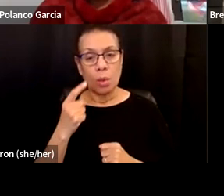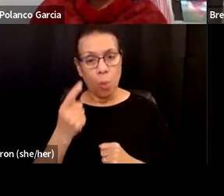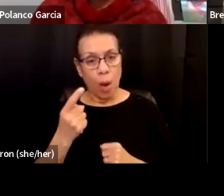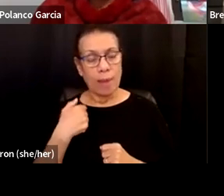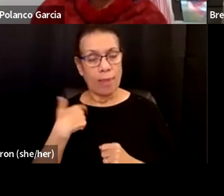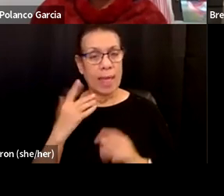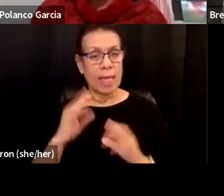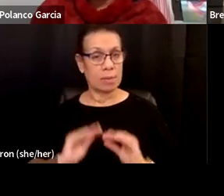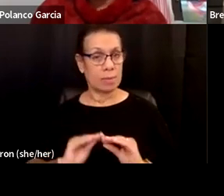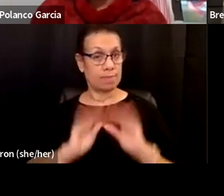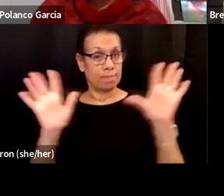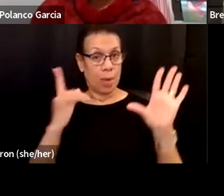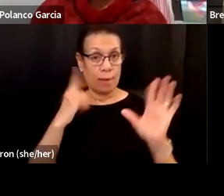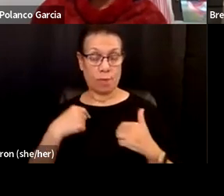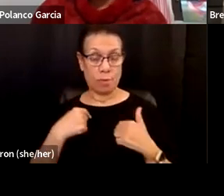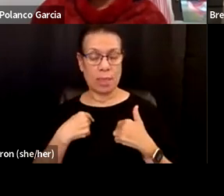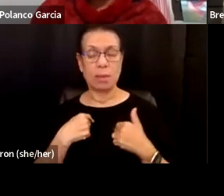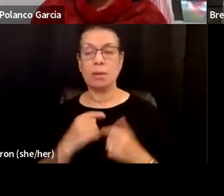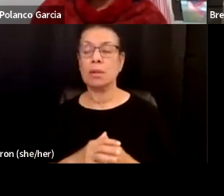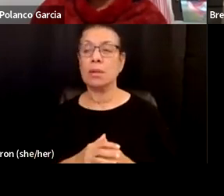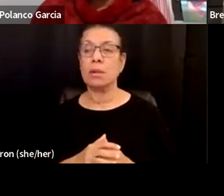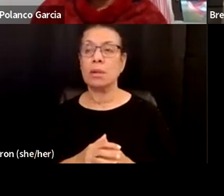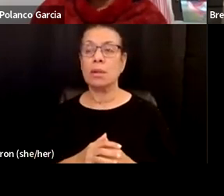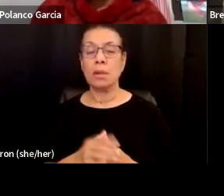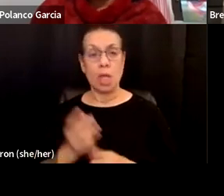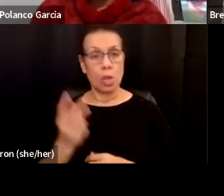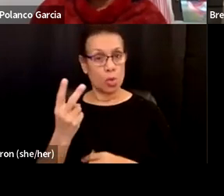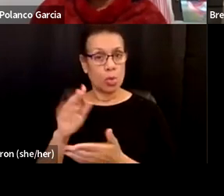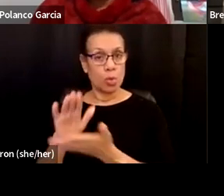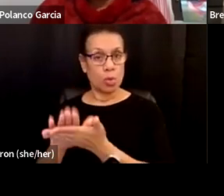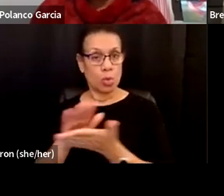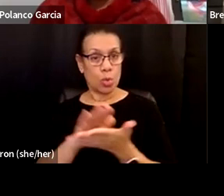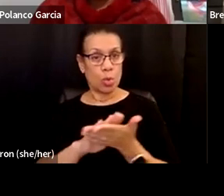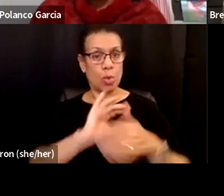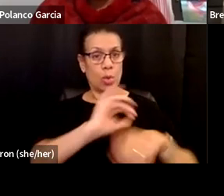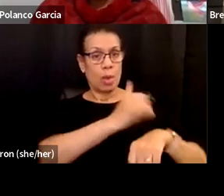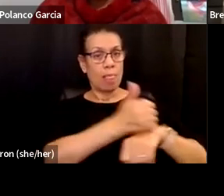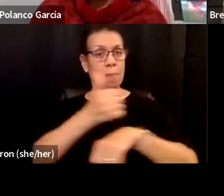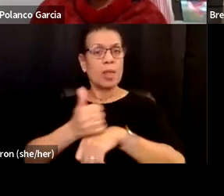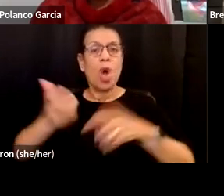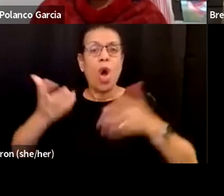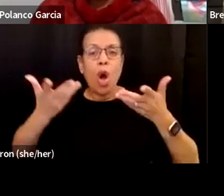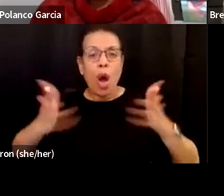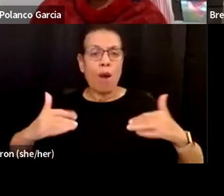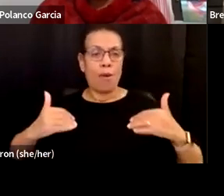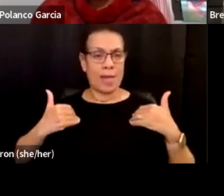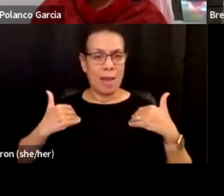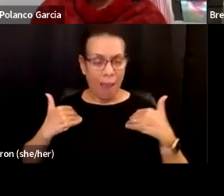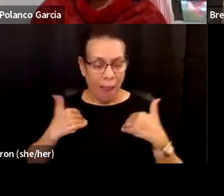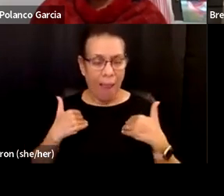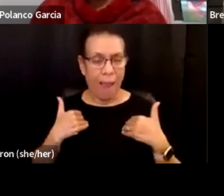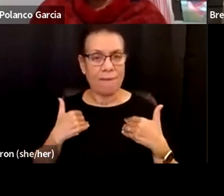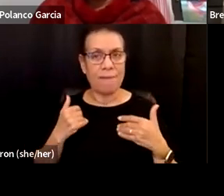illuminated for me is that in those particular schools the facilities already have the capacity to